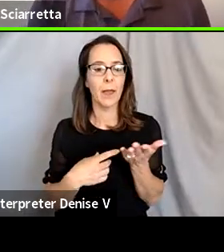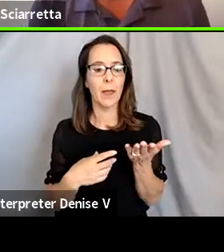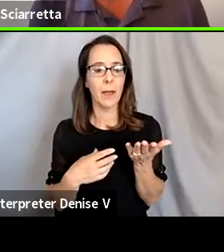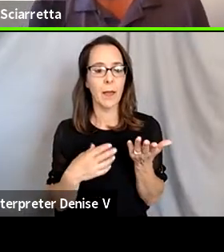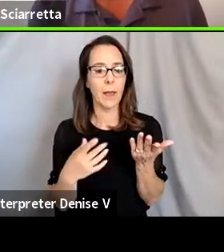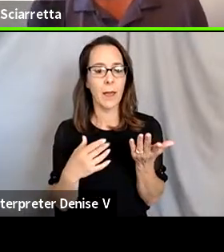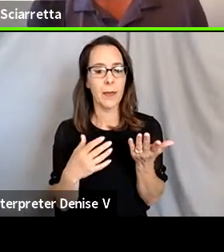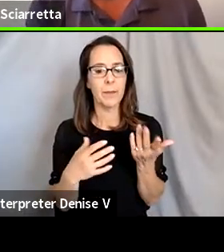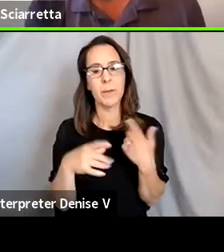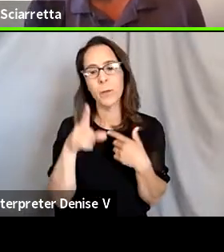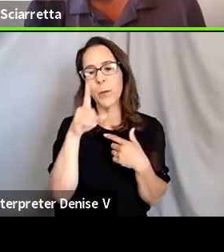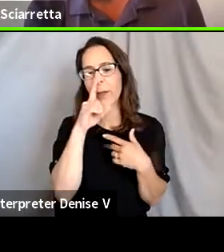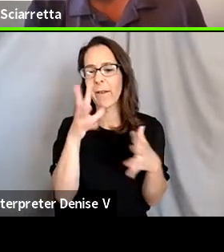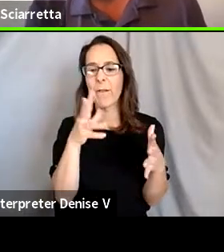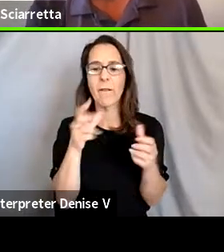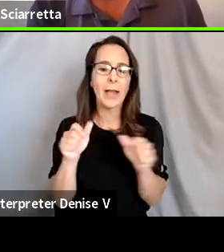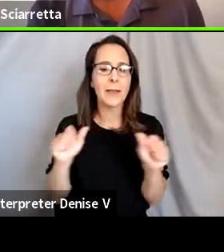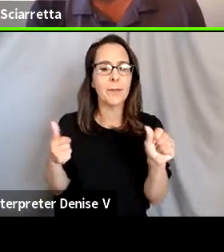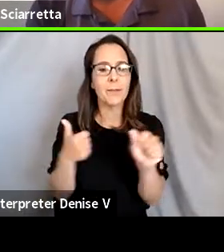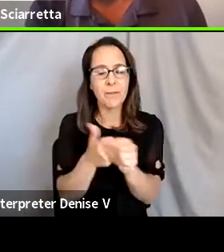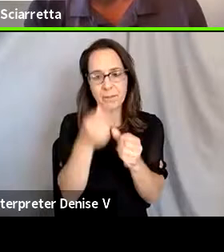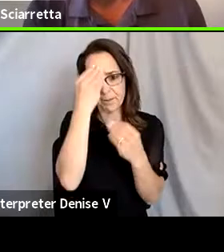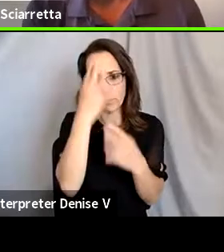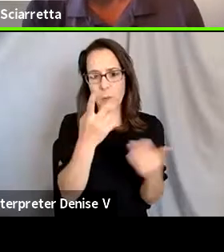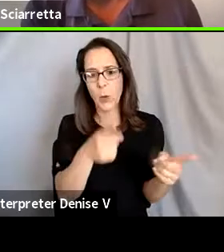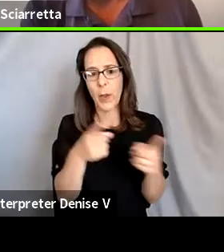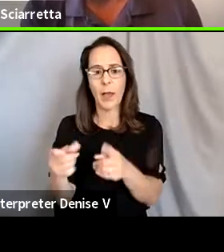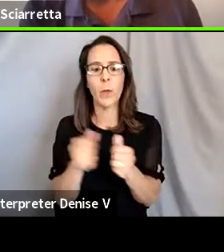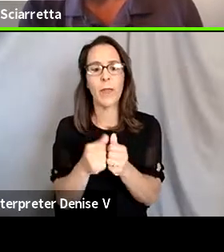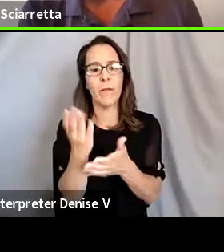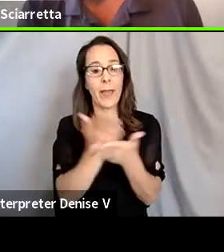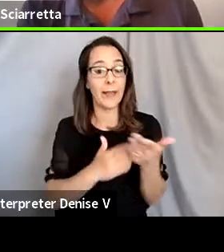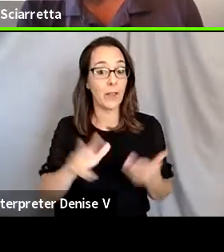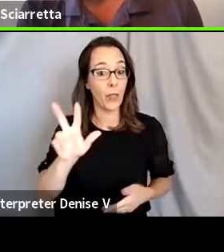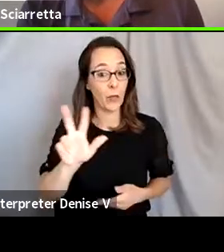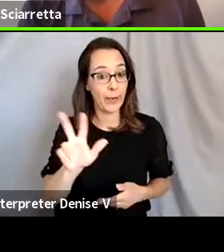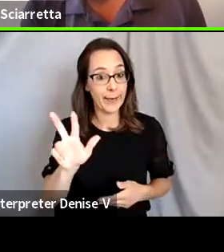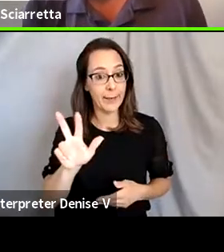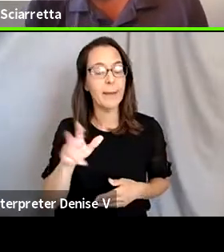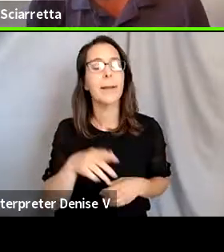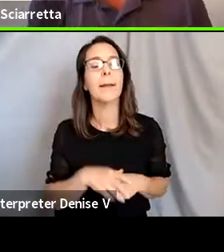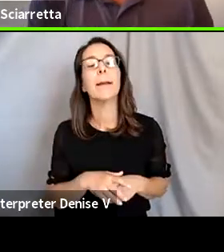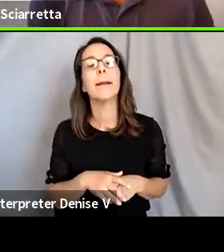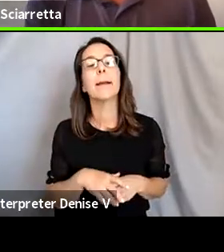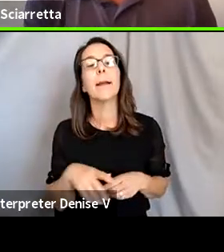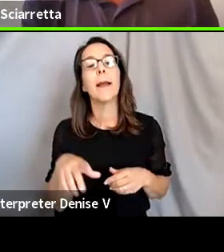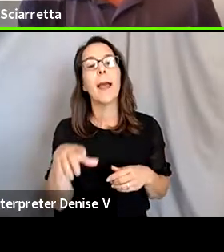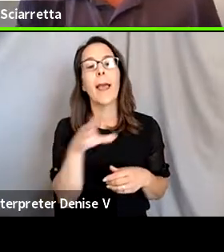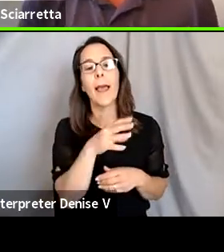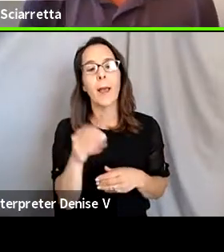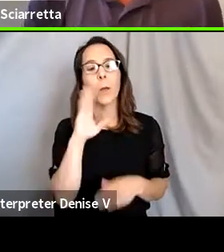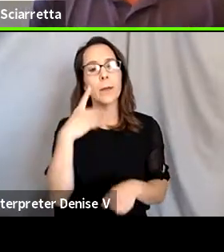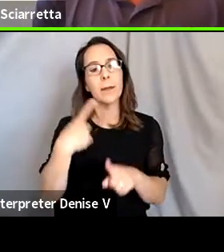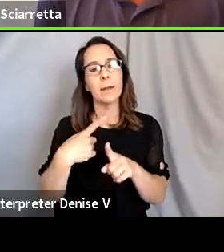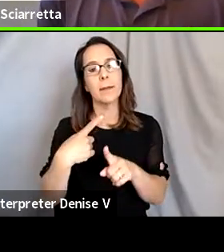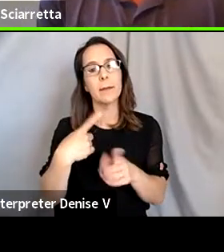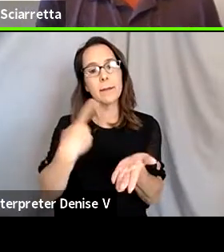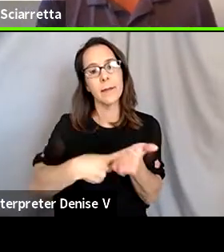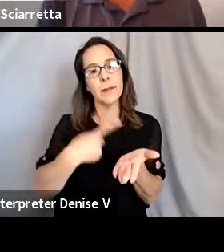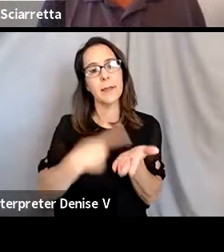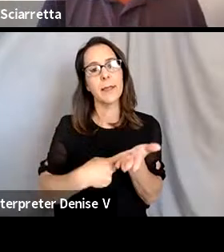just a quick update on where things stand right now in phase 3, and then talk about the summer school piece for